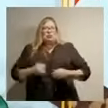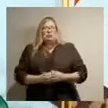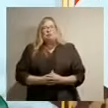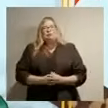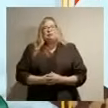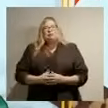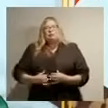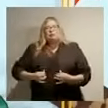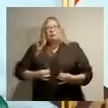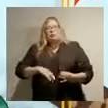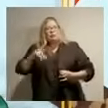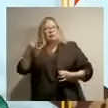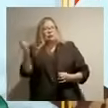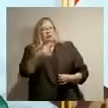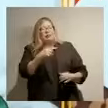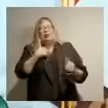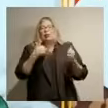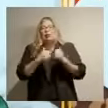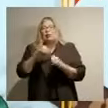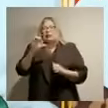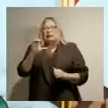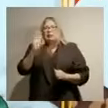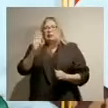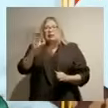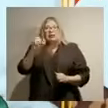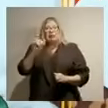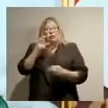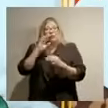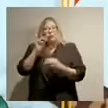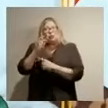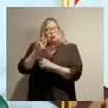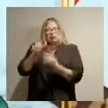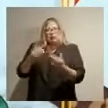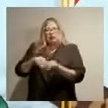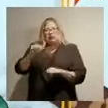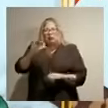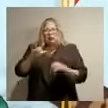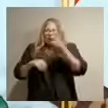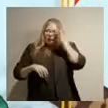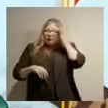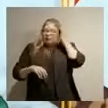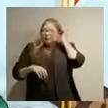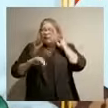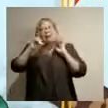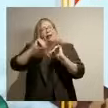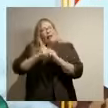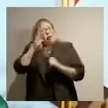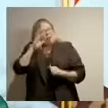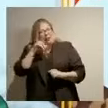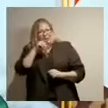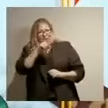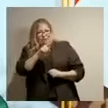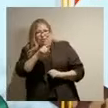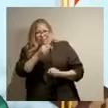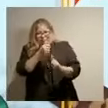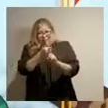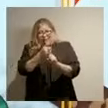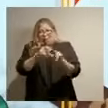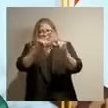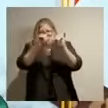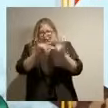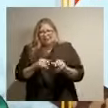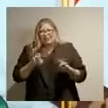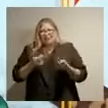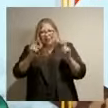Hi, Governor. Kayla Mueller with CBS News here in Sacramento. How will you measure success for this